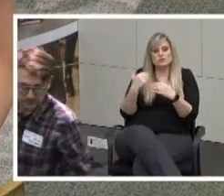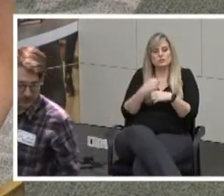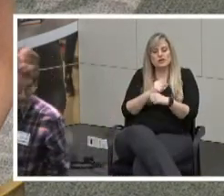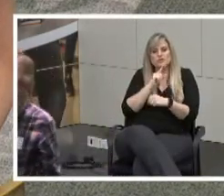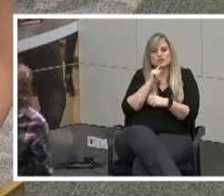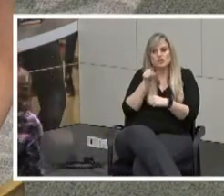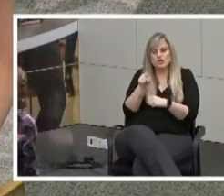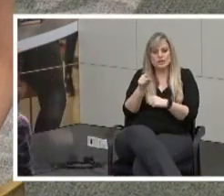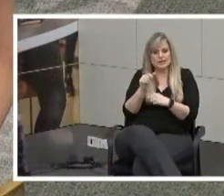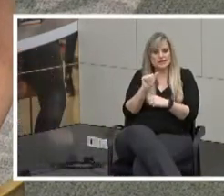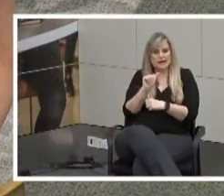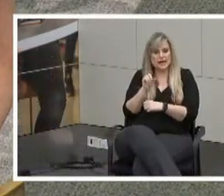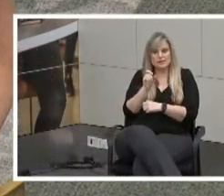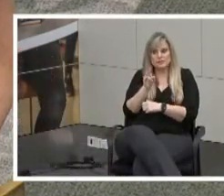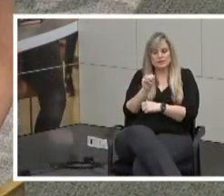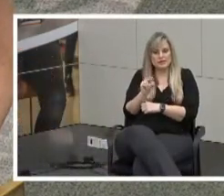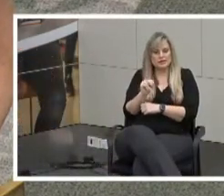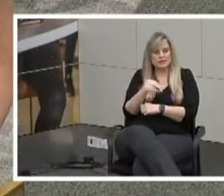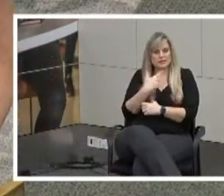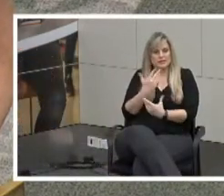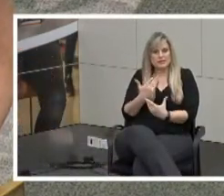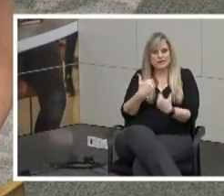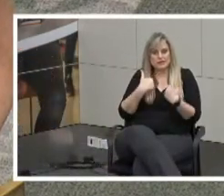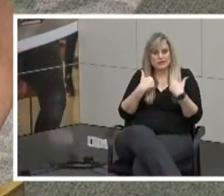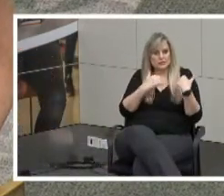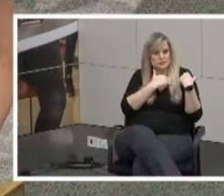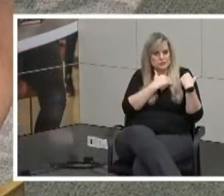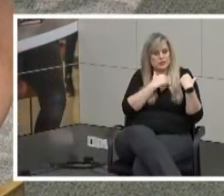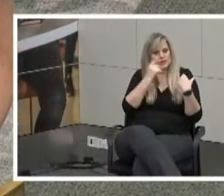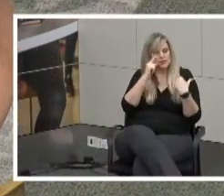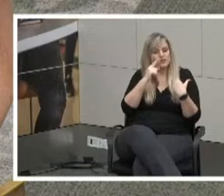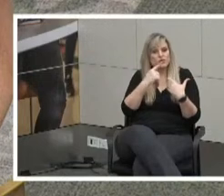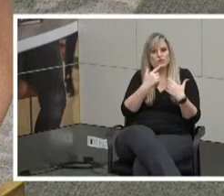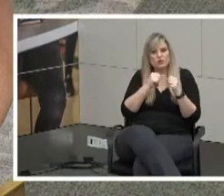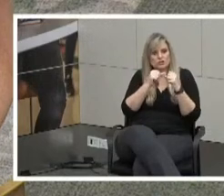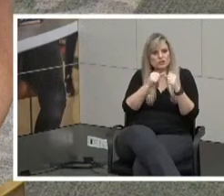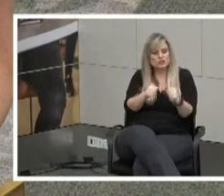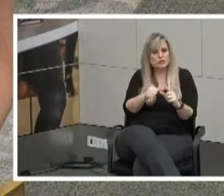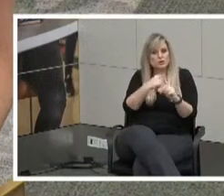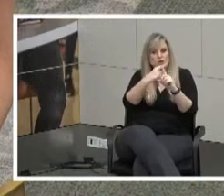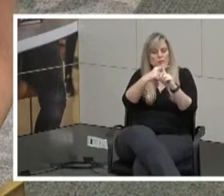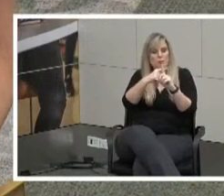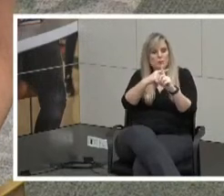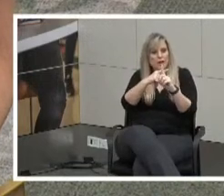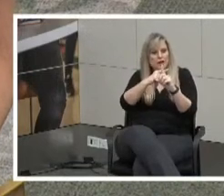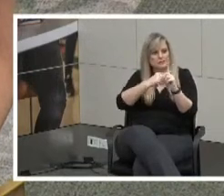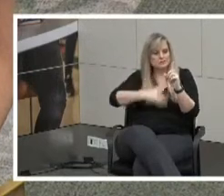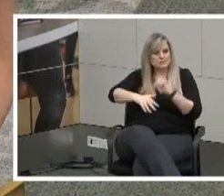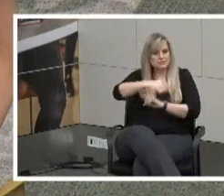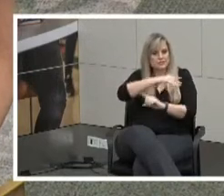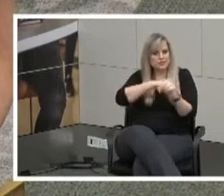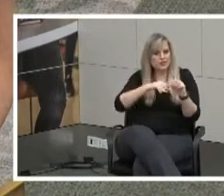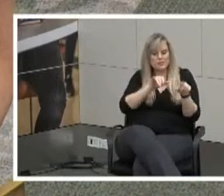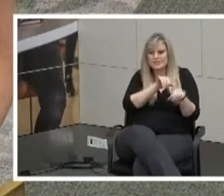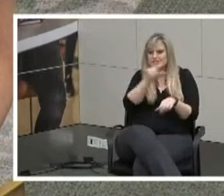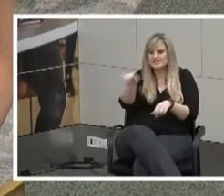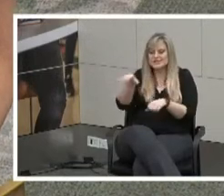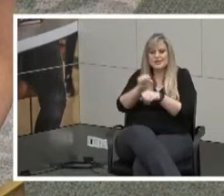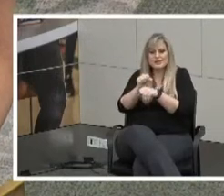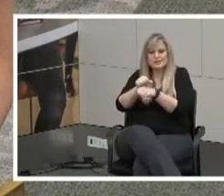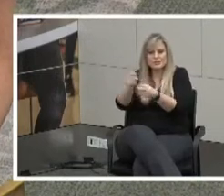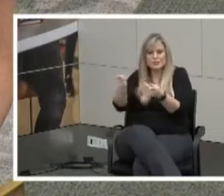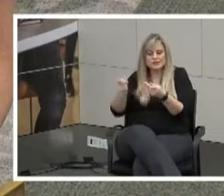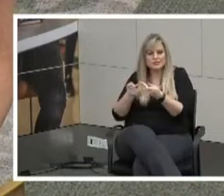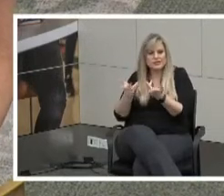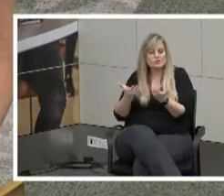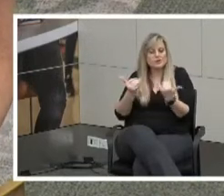creating a positive culture as you would expect in your own workplaces right now unfortunately you are